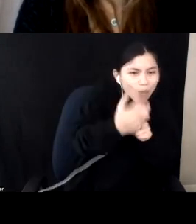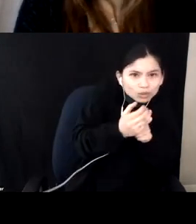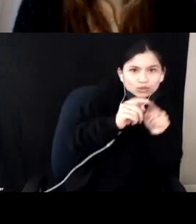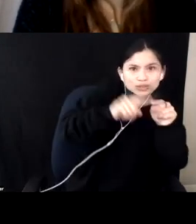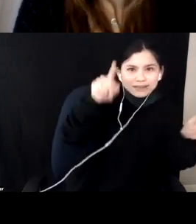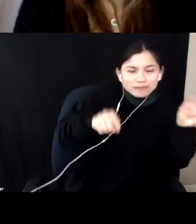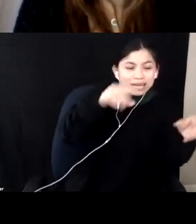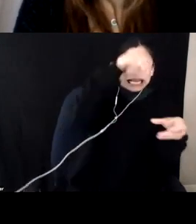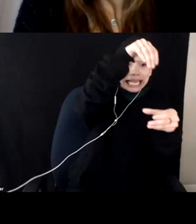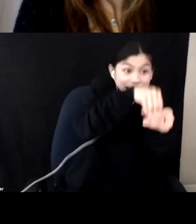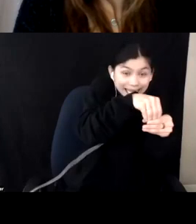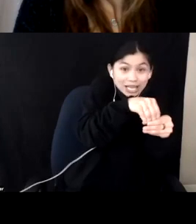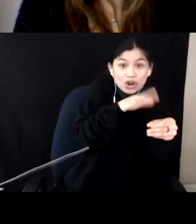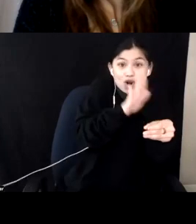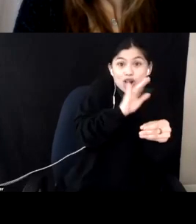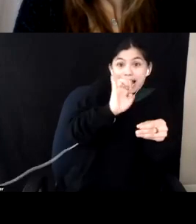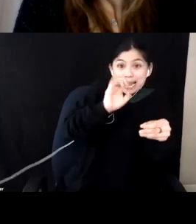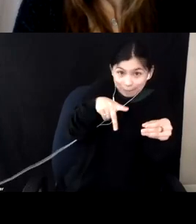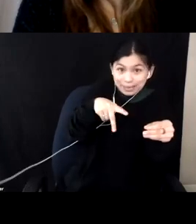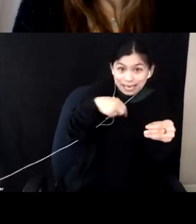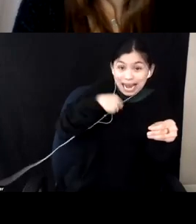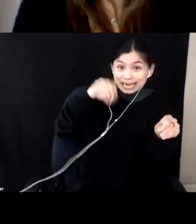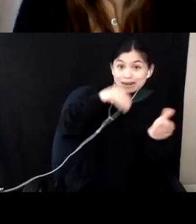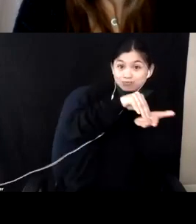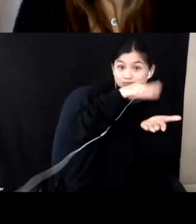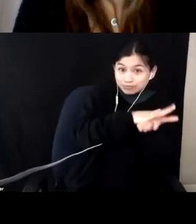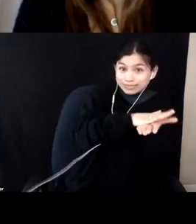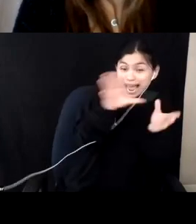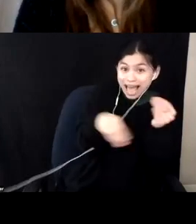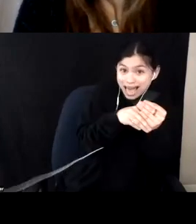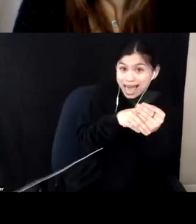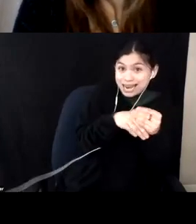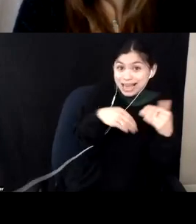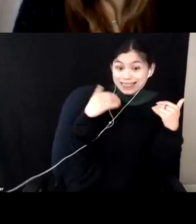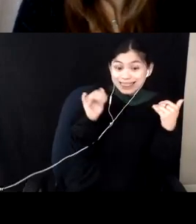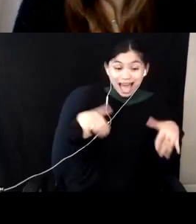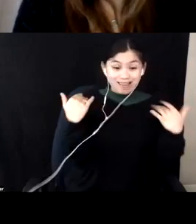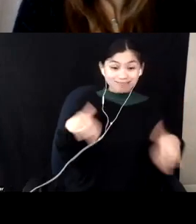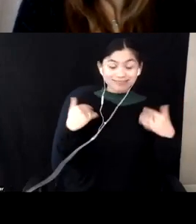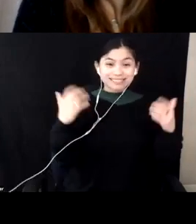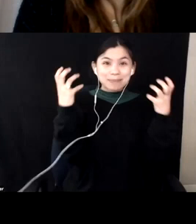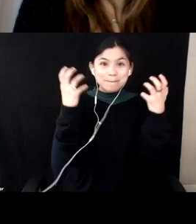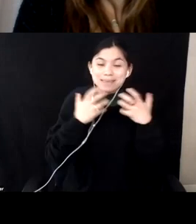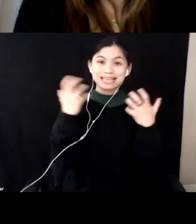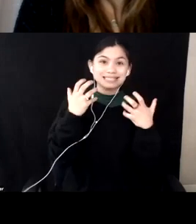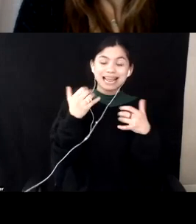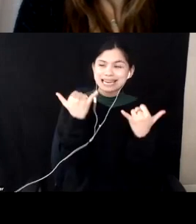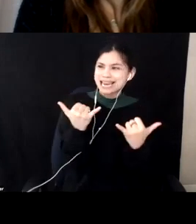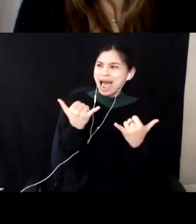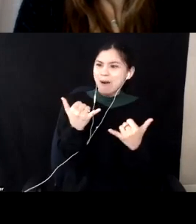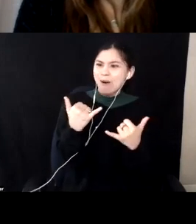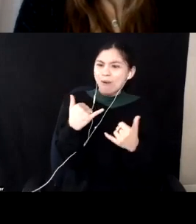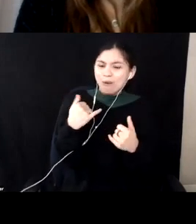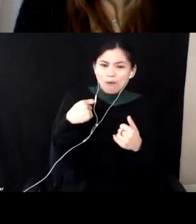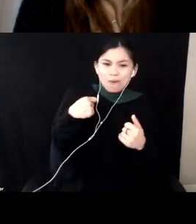diversity in her IEP, which is amazing because now it gets to